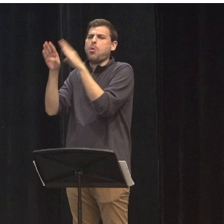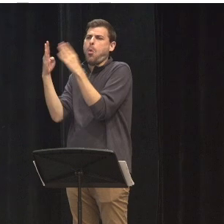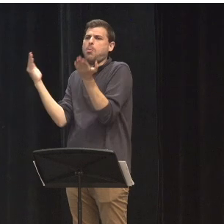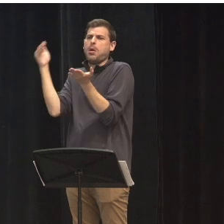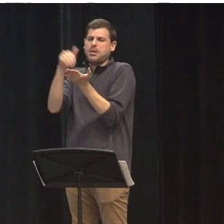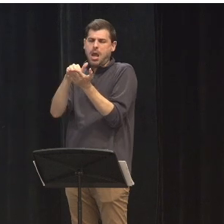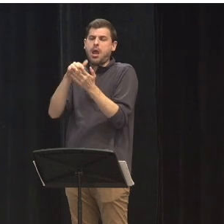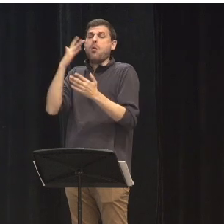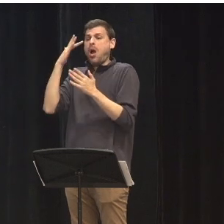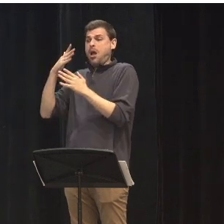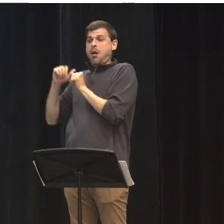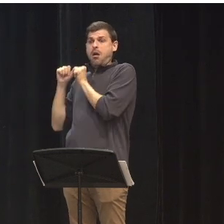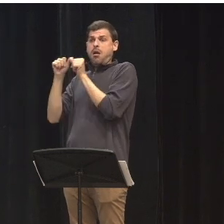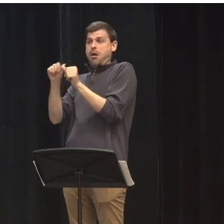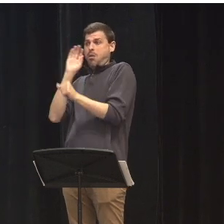under construction.